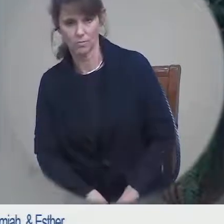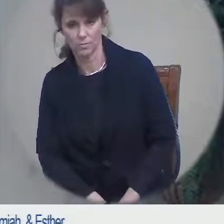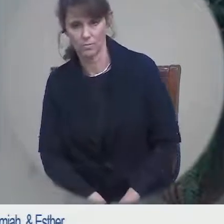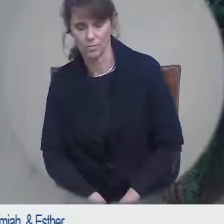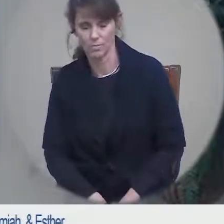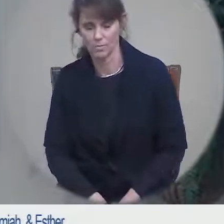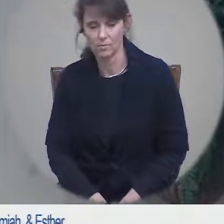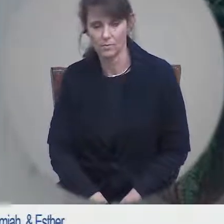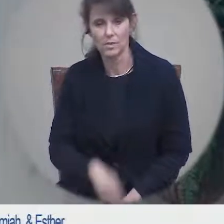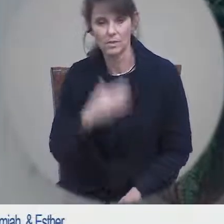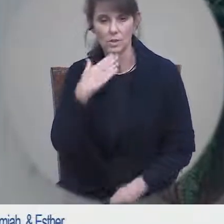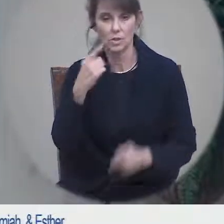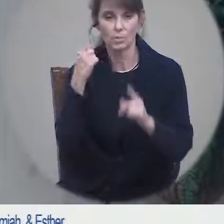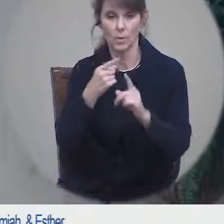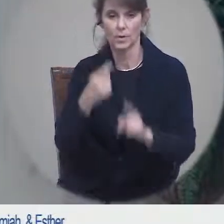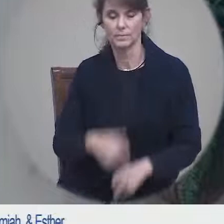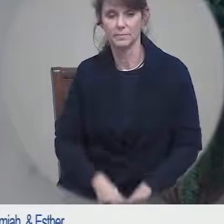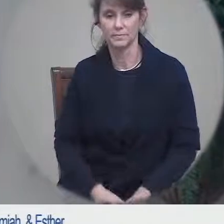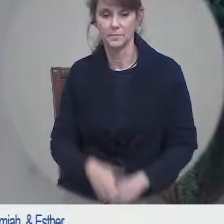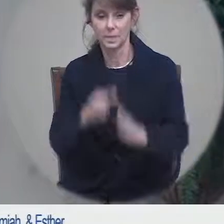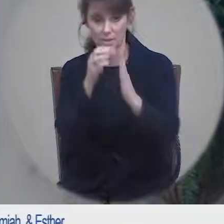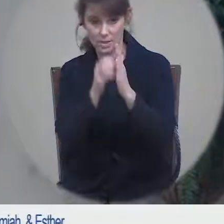So let's jump ahead to chapter 7.